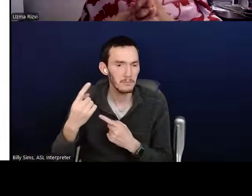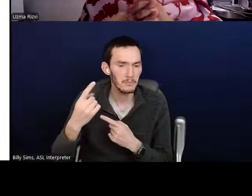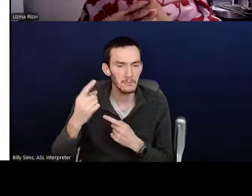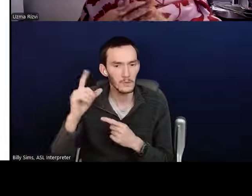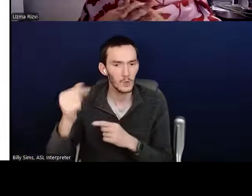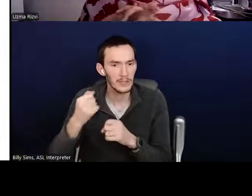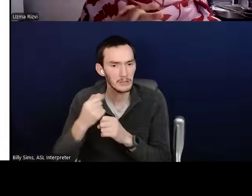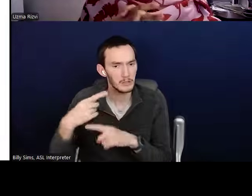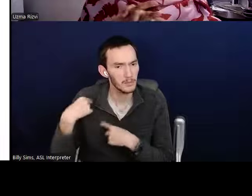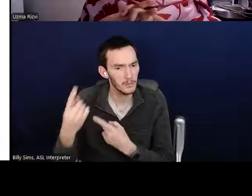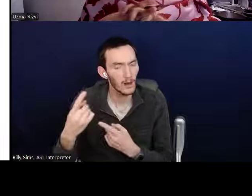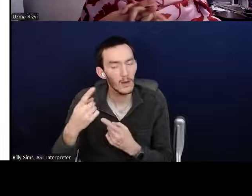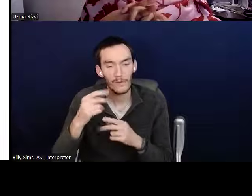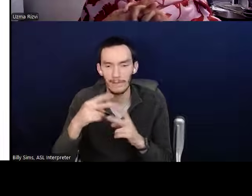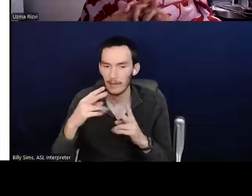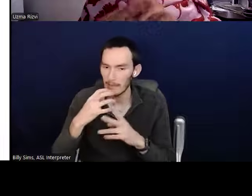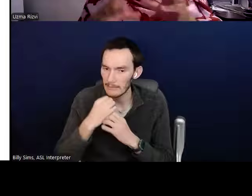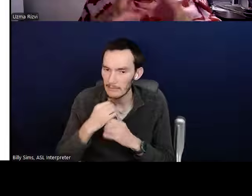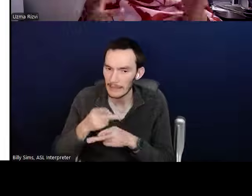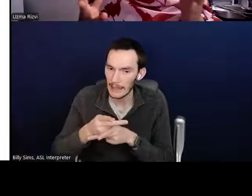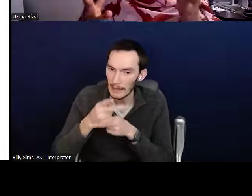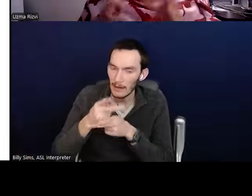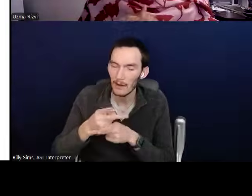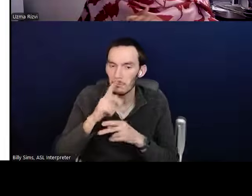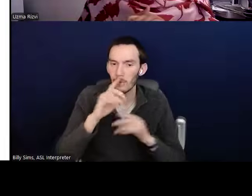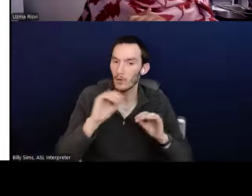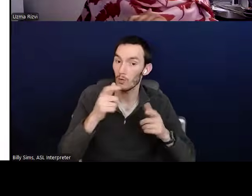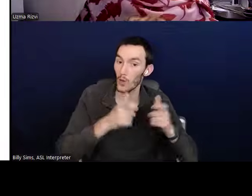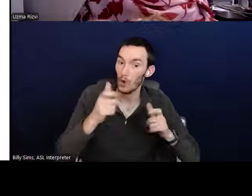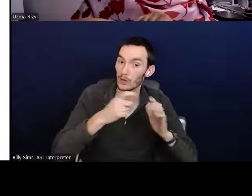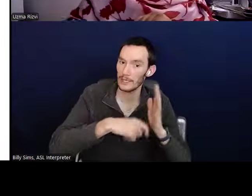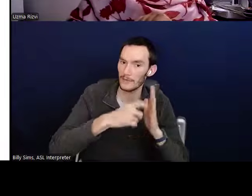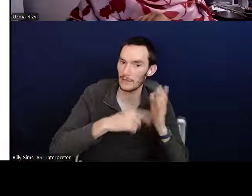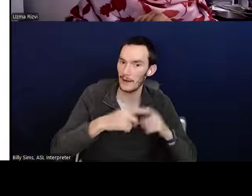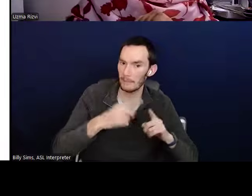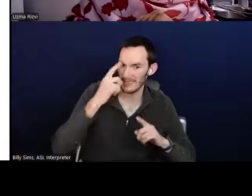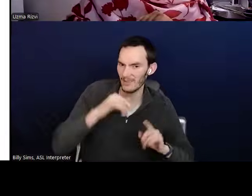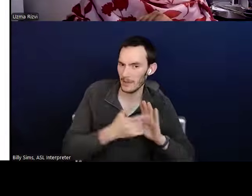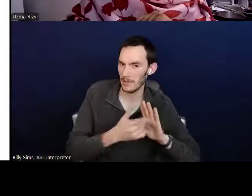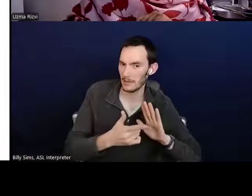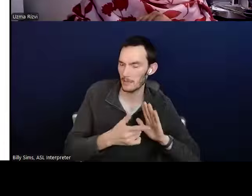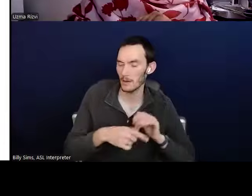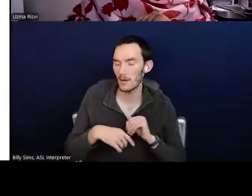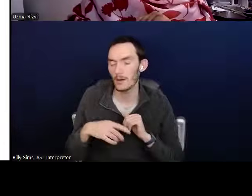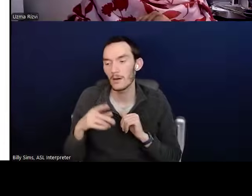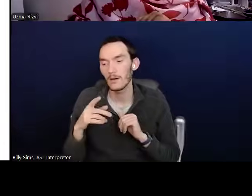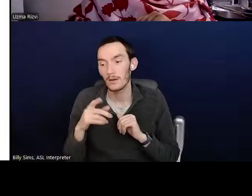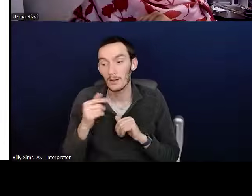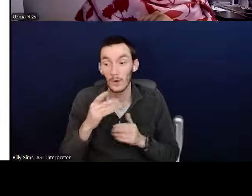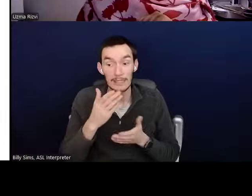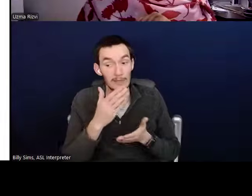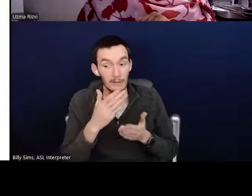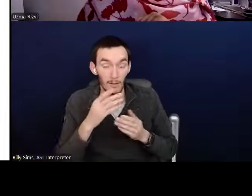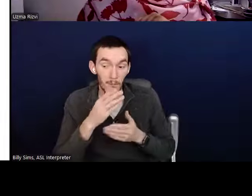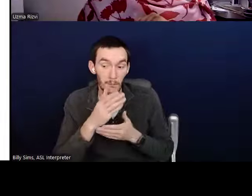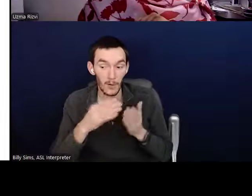decades with considerable care and concern for conservation, but no large-scale excavations have happened because of this. So visually arresting due to its elevation,